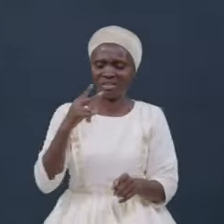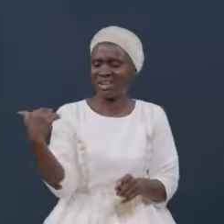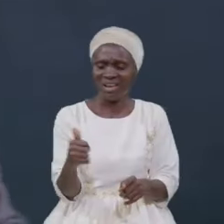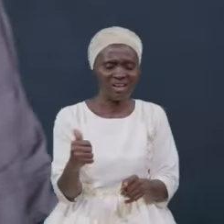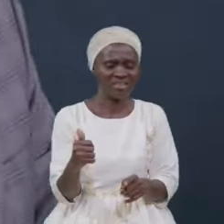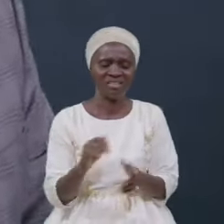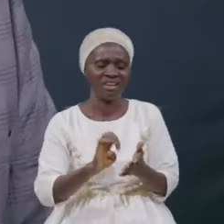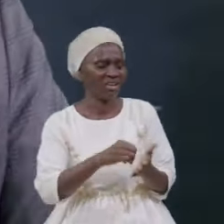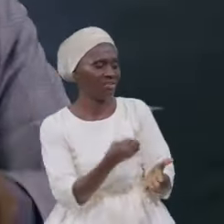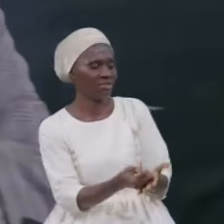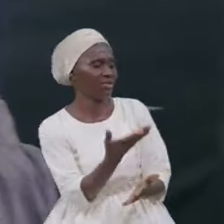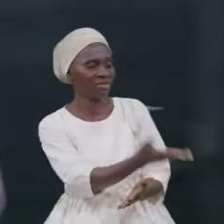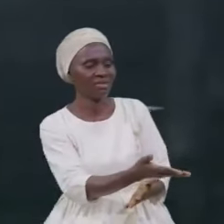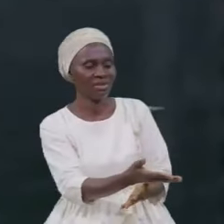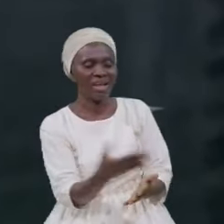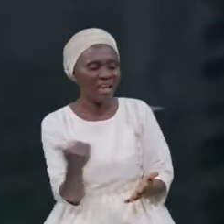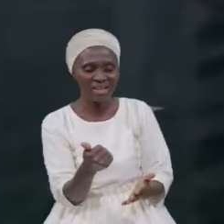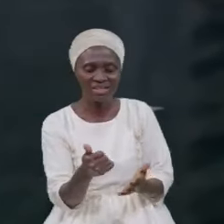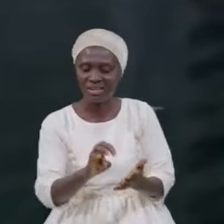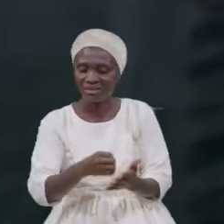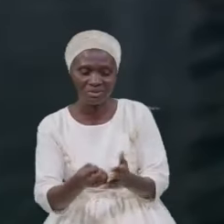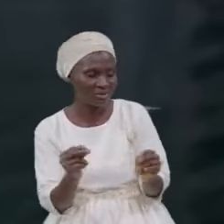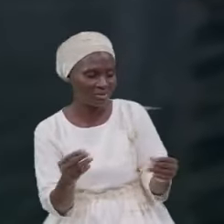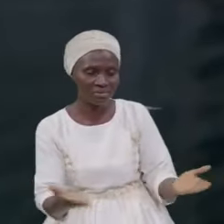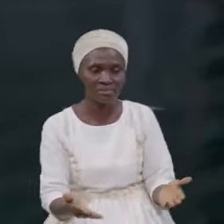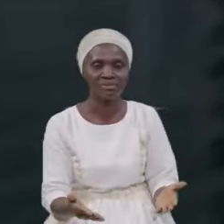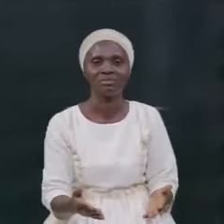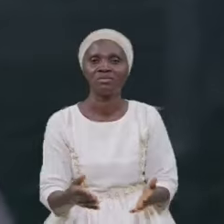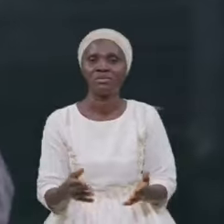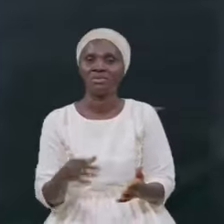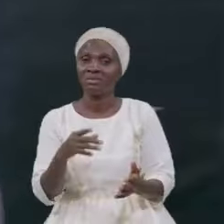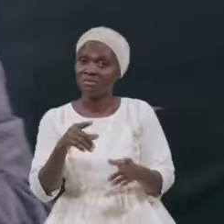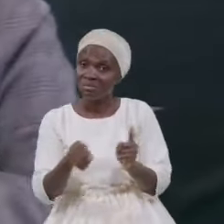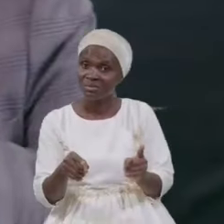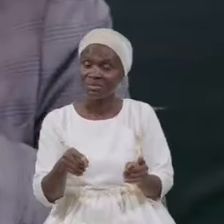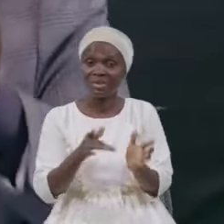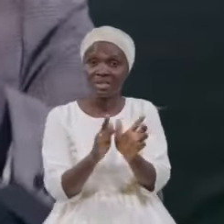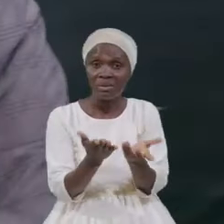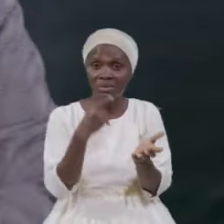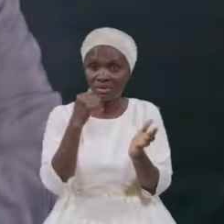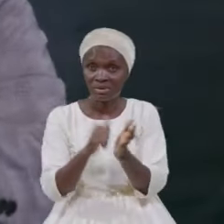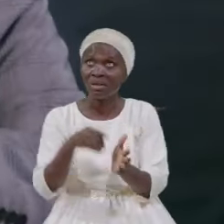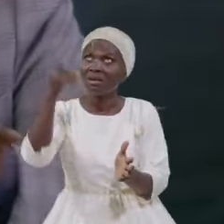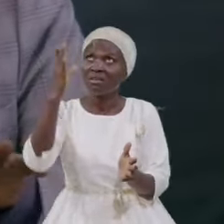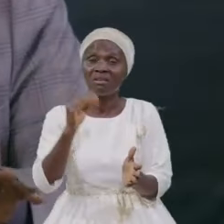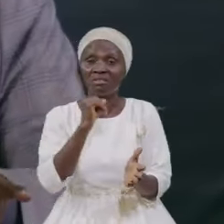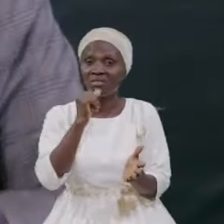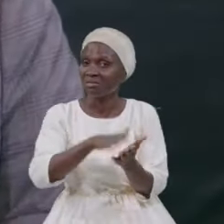his promise. He's only being patient for you and for me. He says, but he